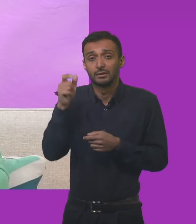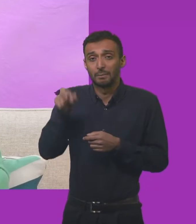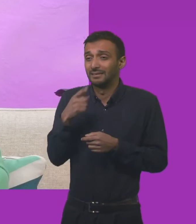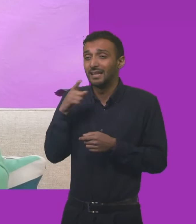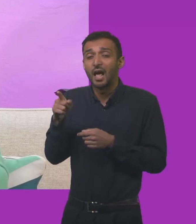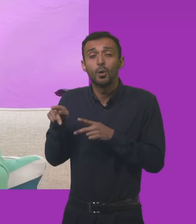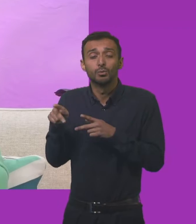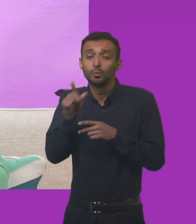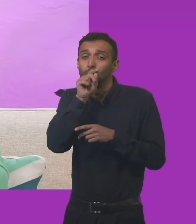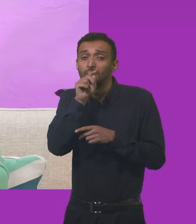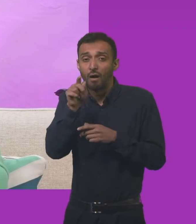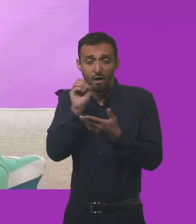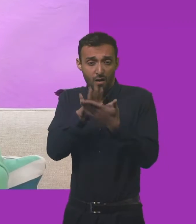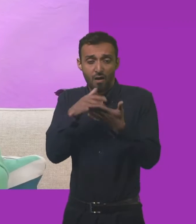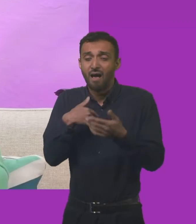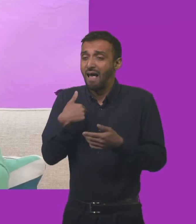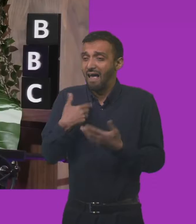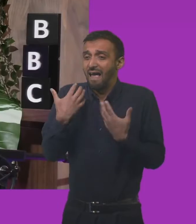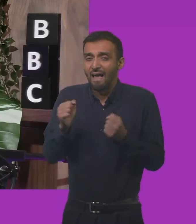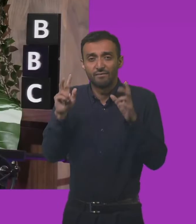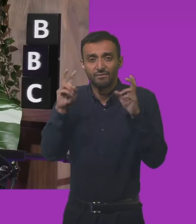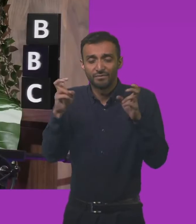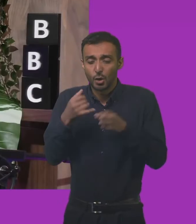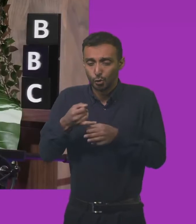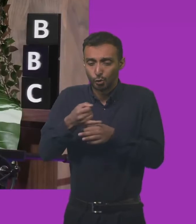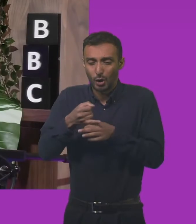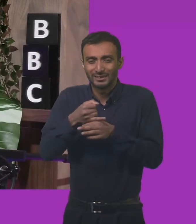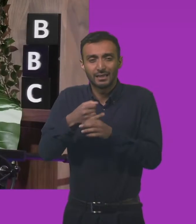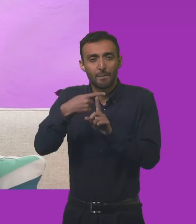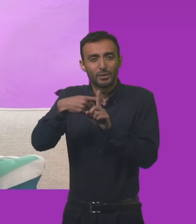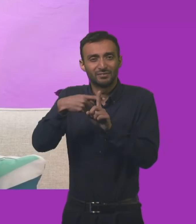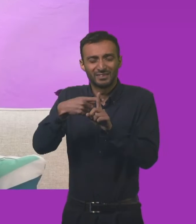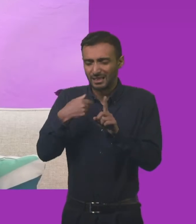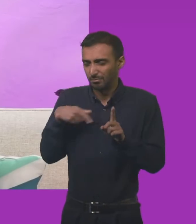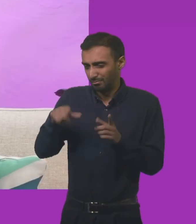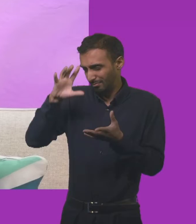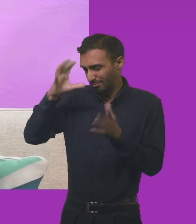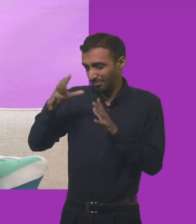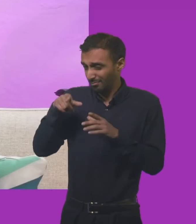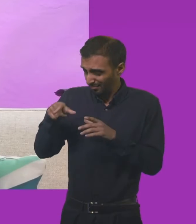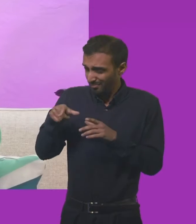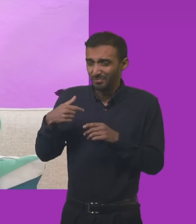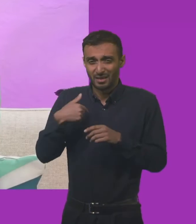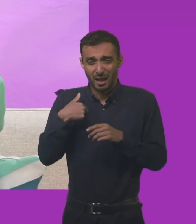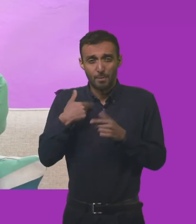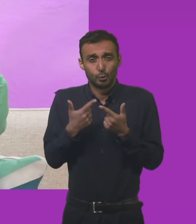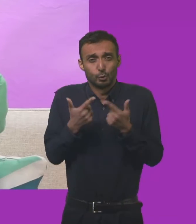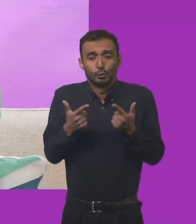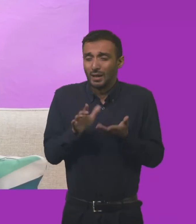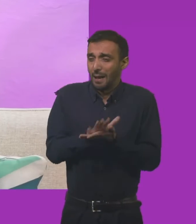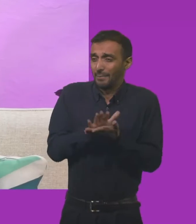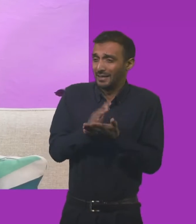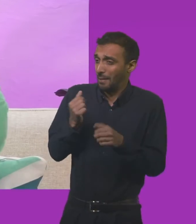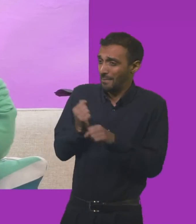positivity, which I was like, is that a thing? So I'm too happy and it's making people uncomfortable. So that's where we are as